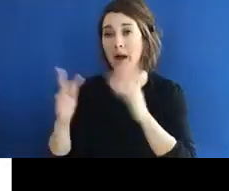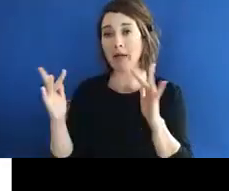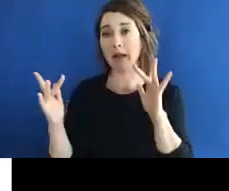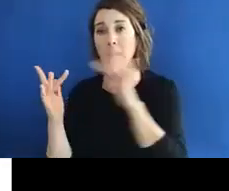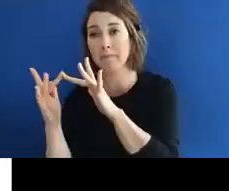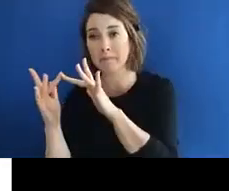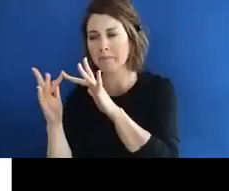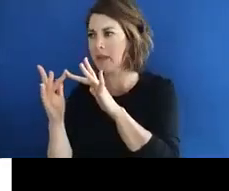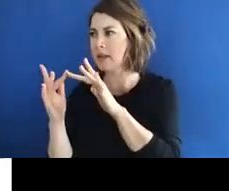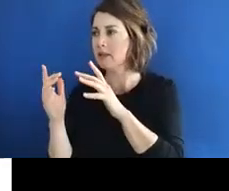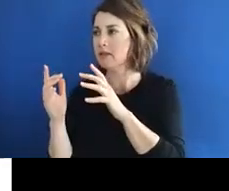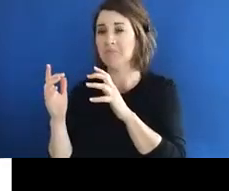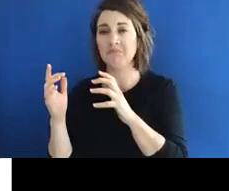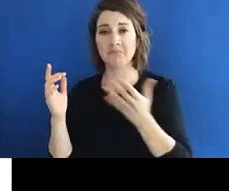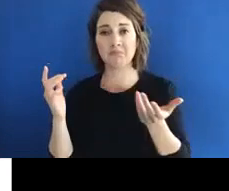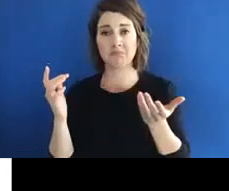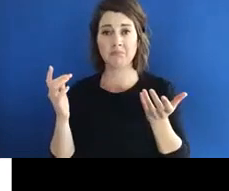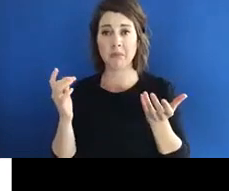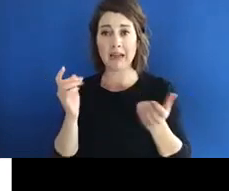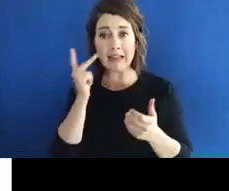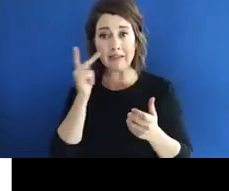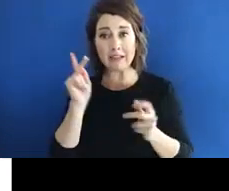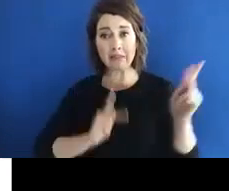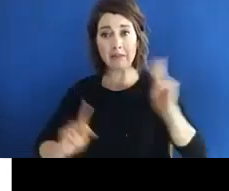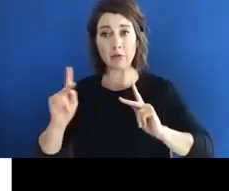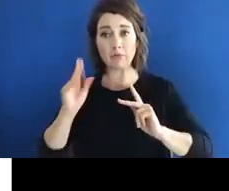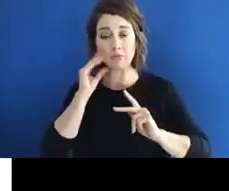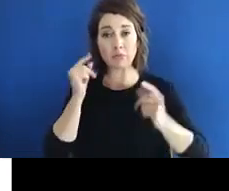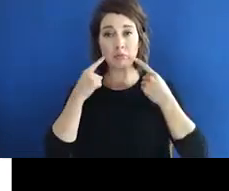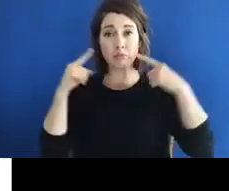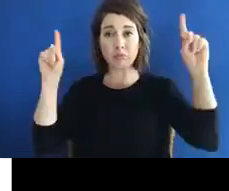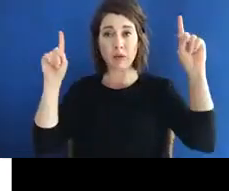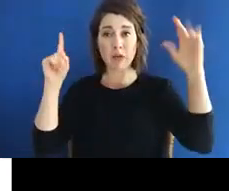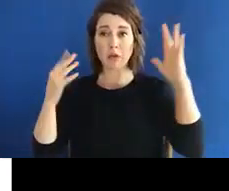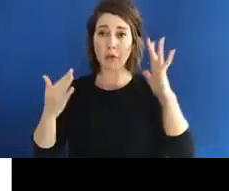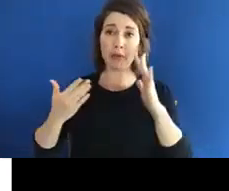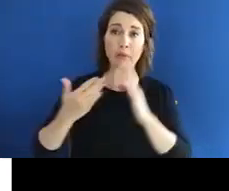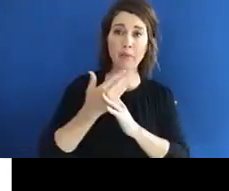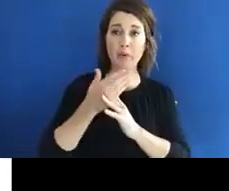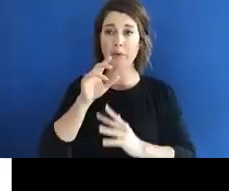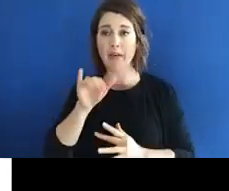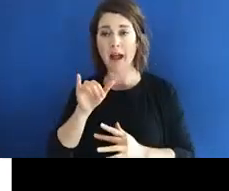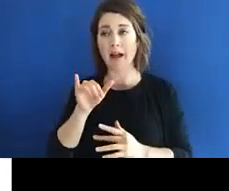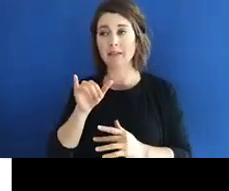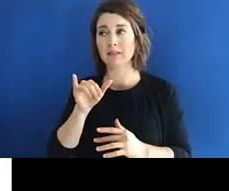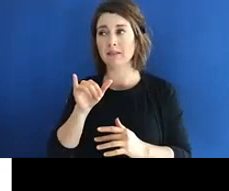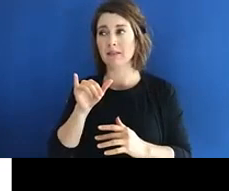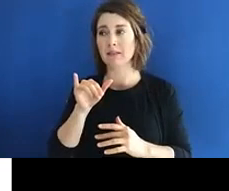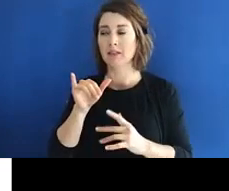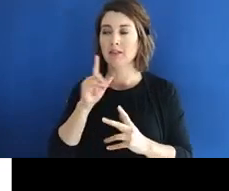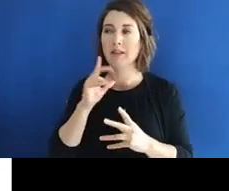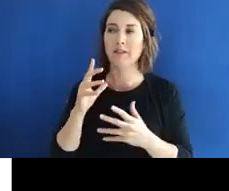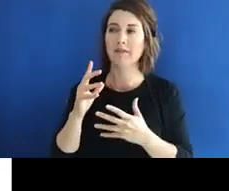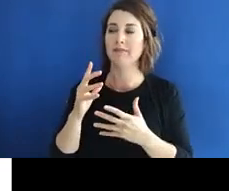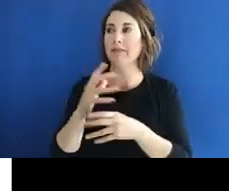think, individuals experiencing tremendous success in moving through that career pathway and gaining jobs, gaining